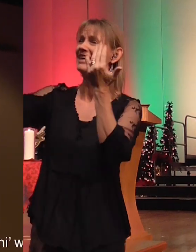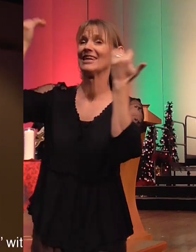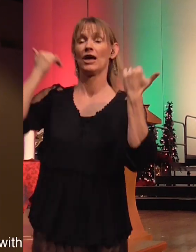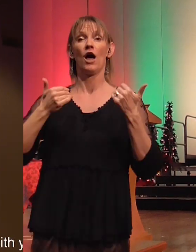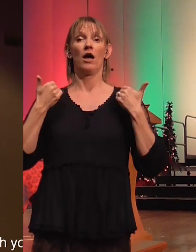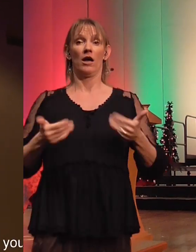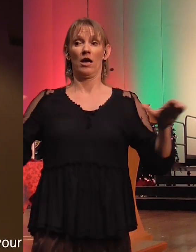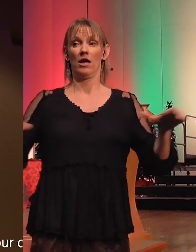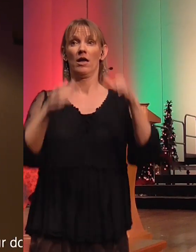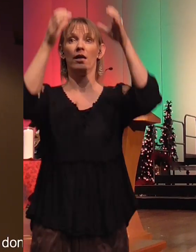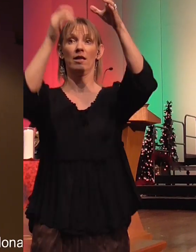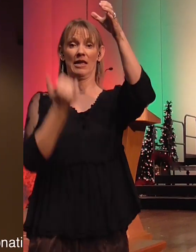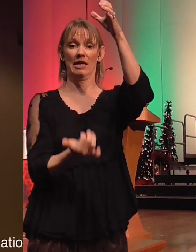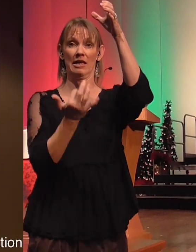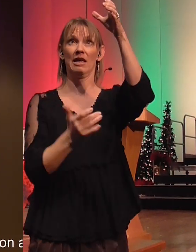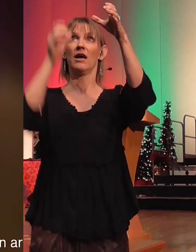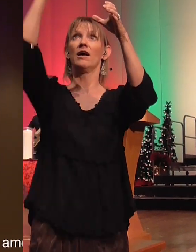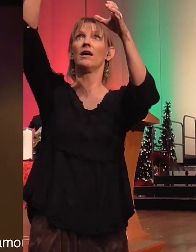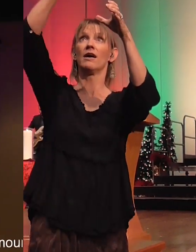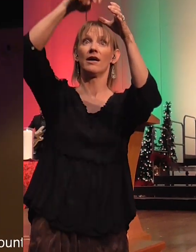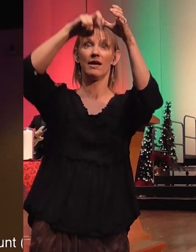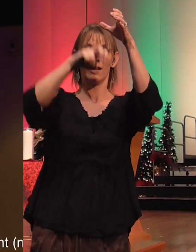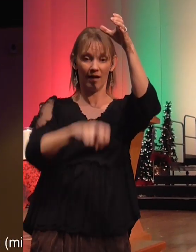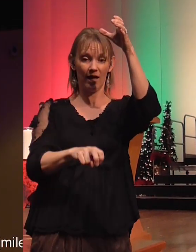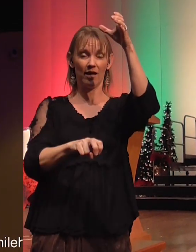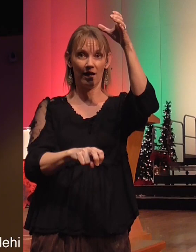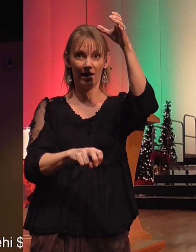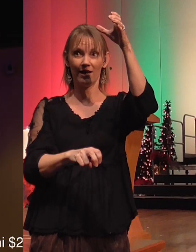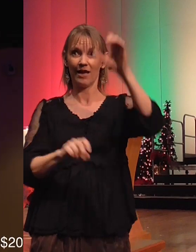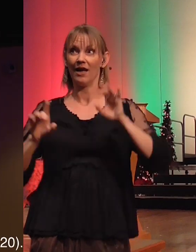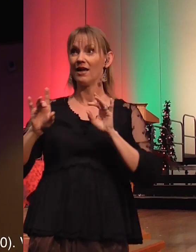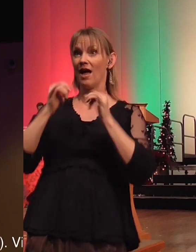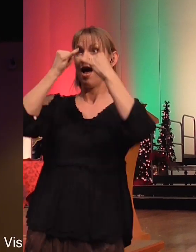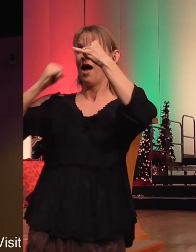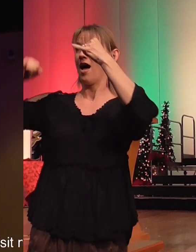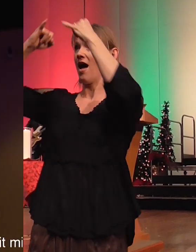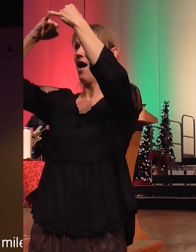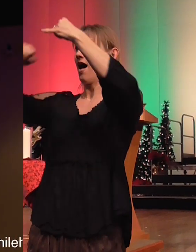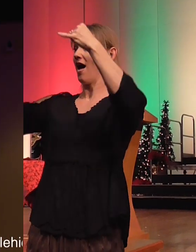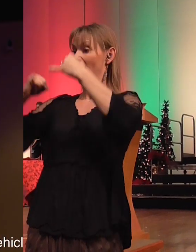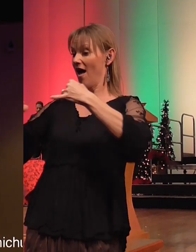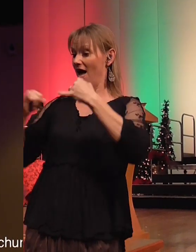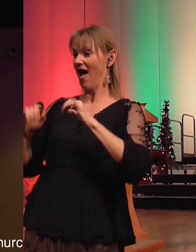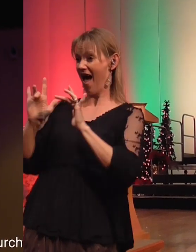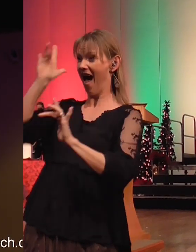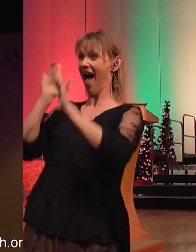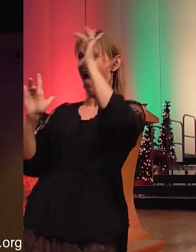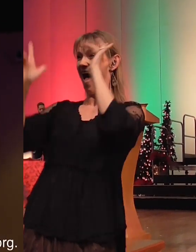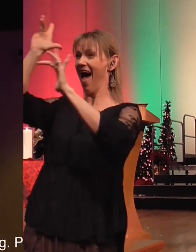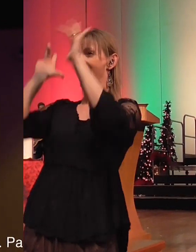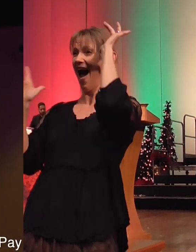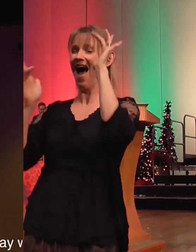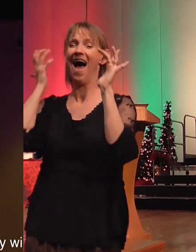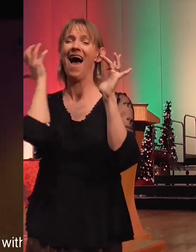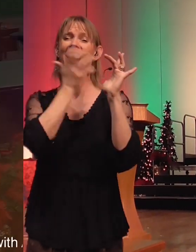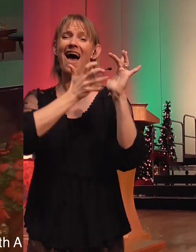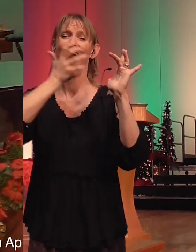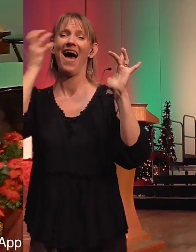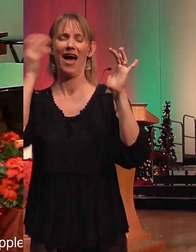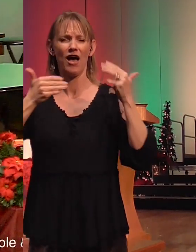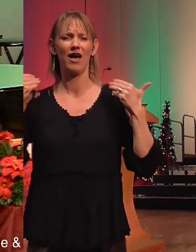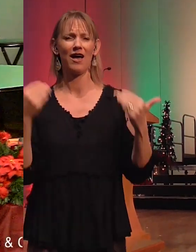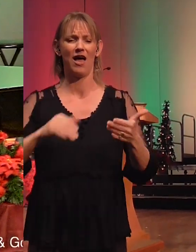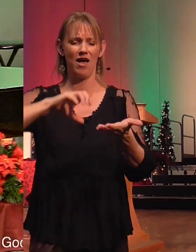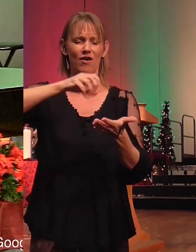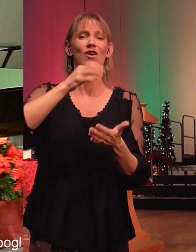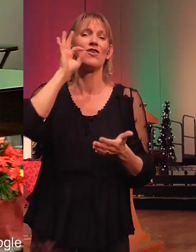climb down the chimney, put up the brightest string of lights I've ever seen. Slice